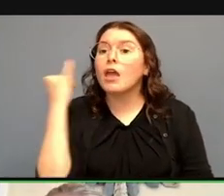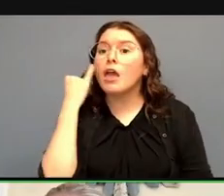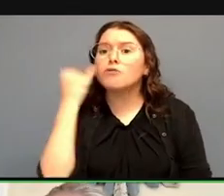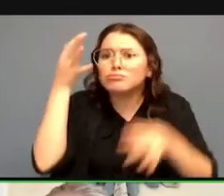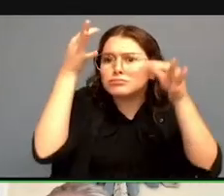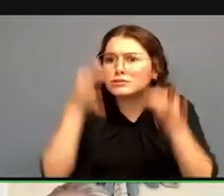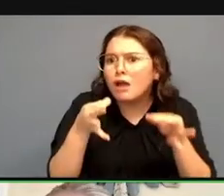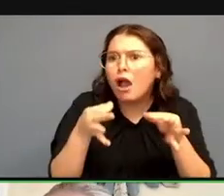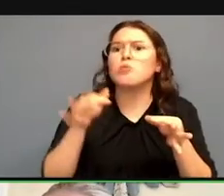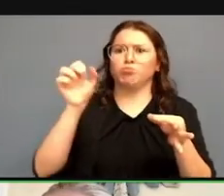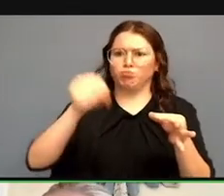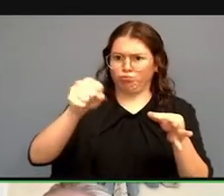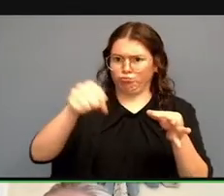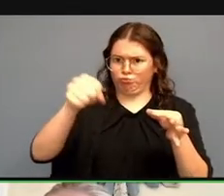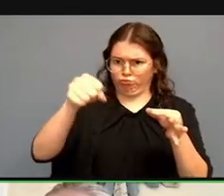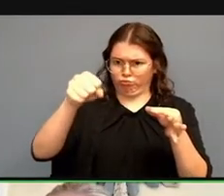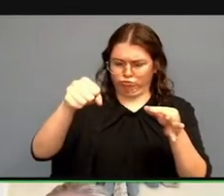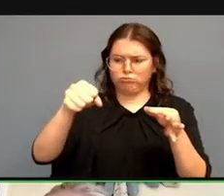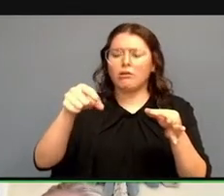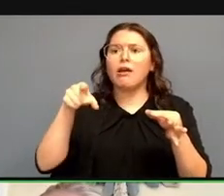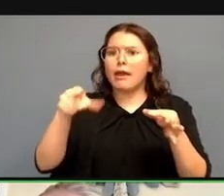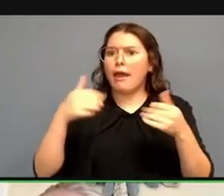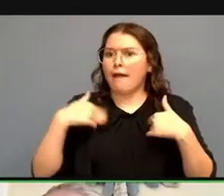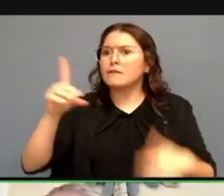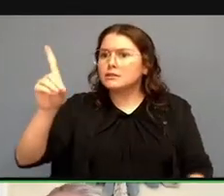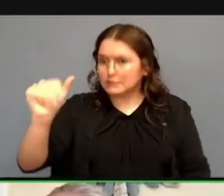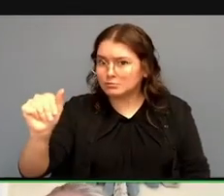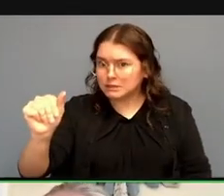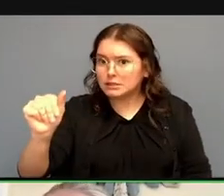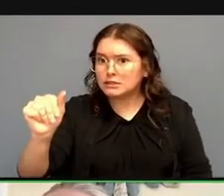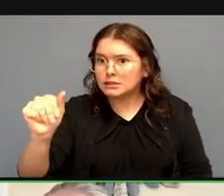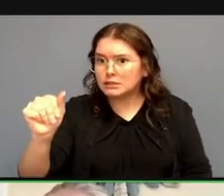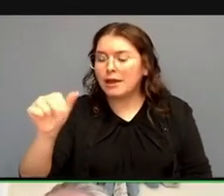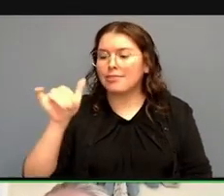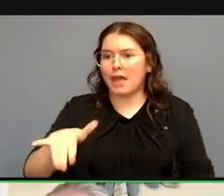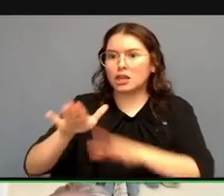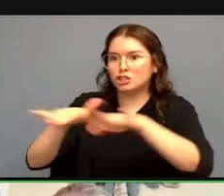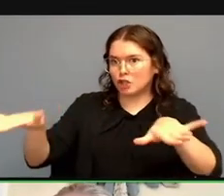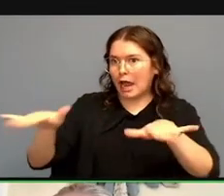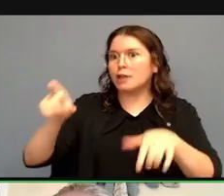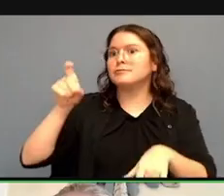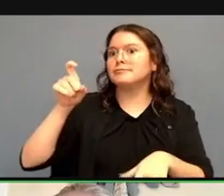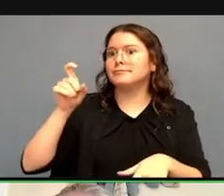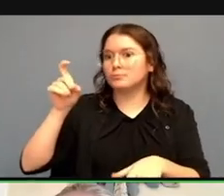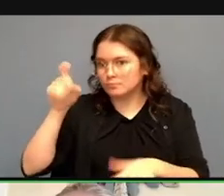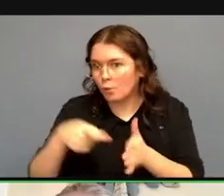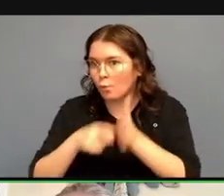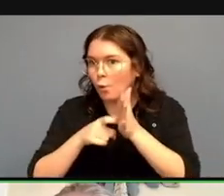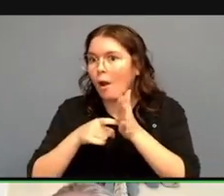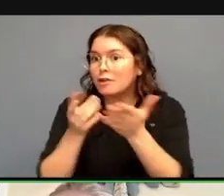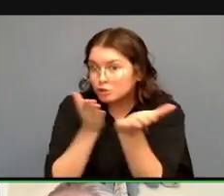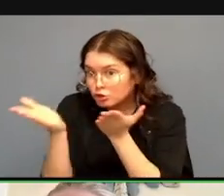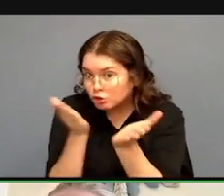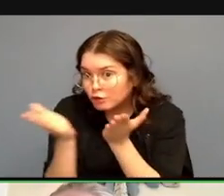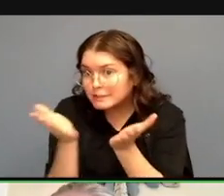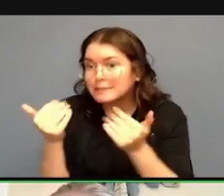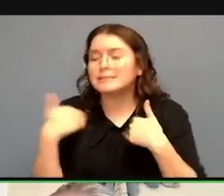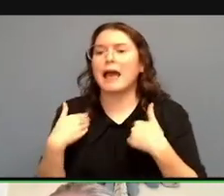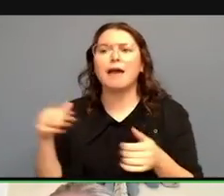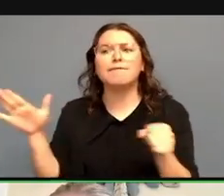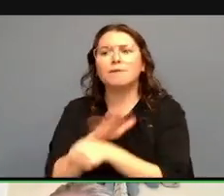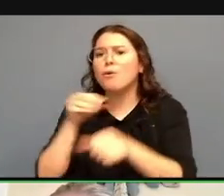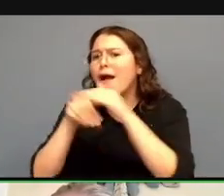decide, yes, there is a disability and this child does need services in order to access